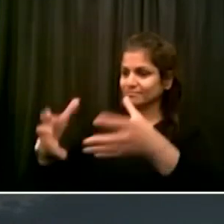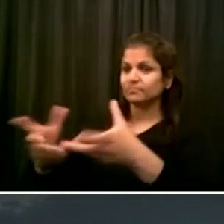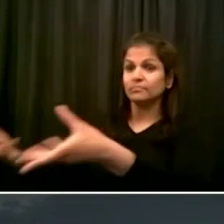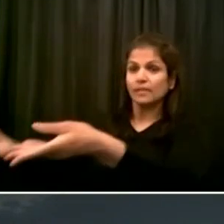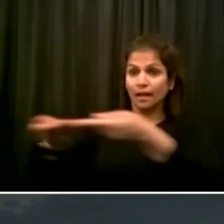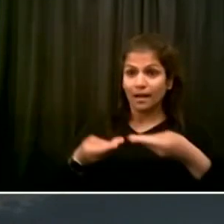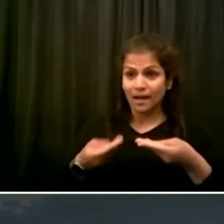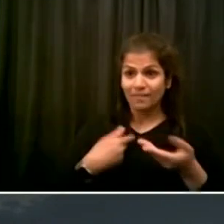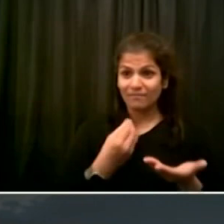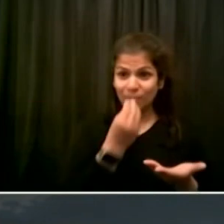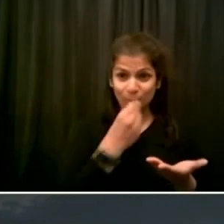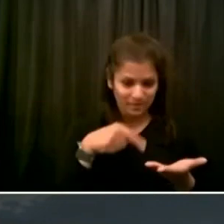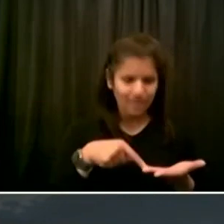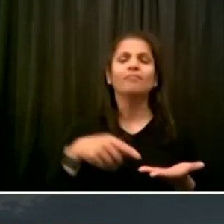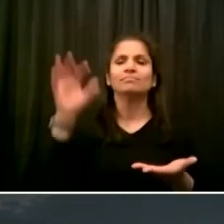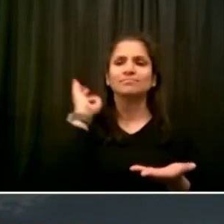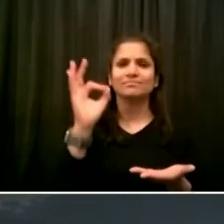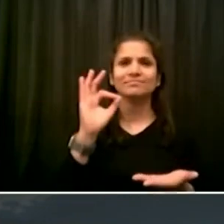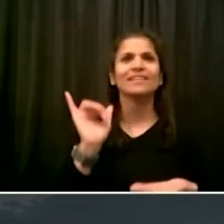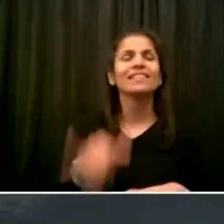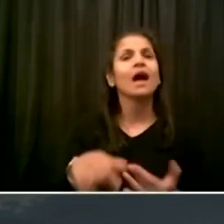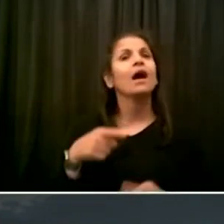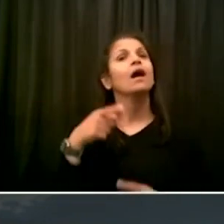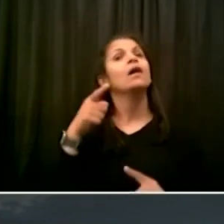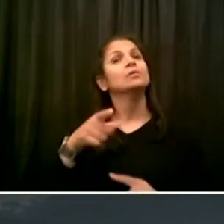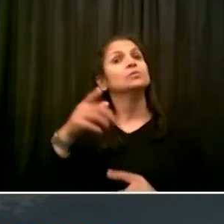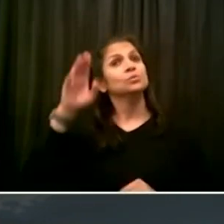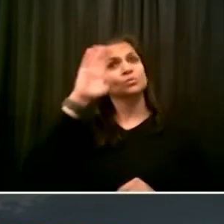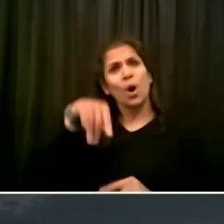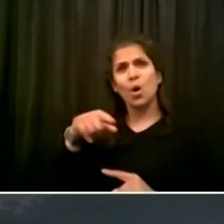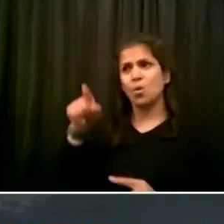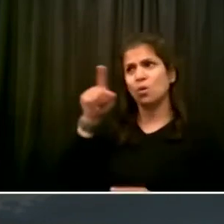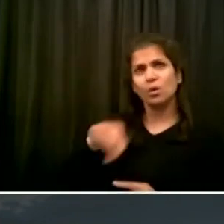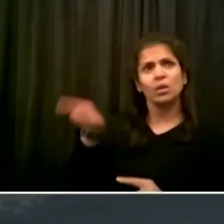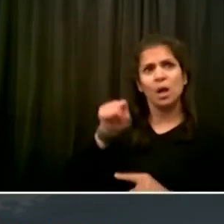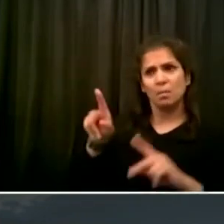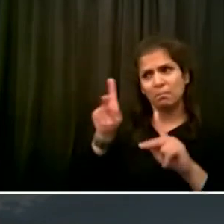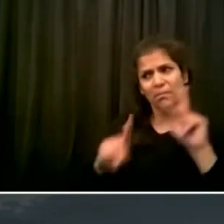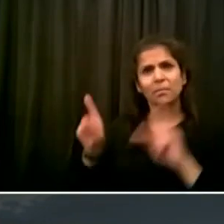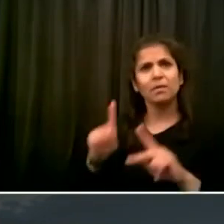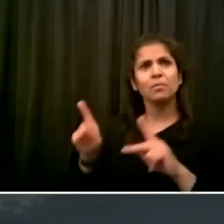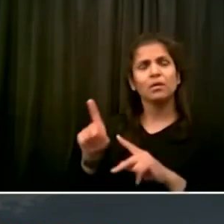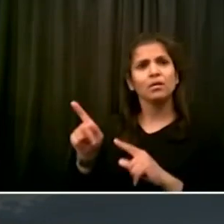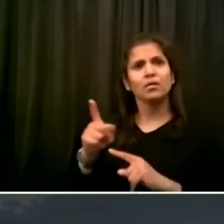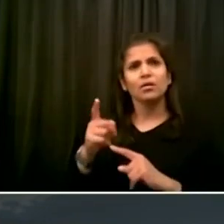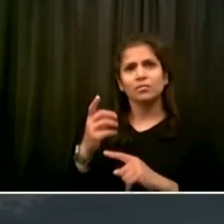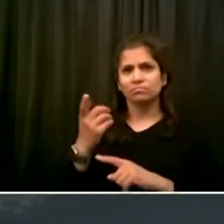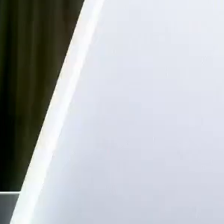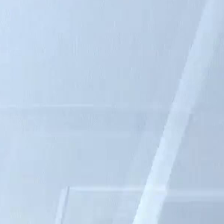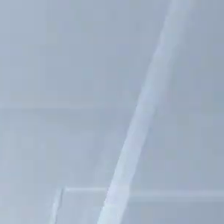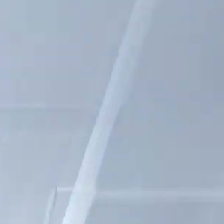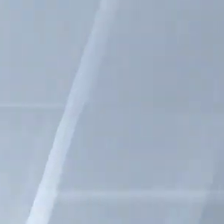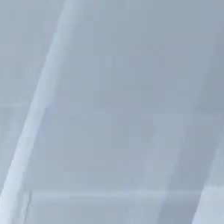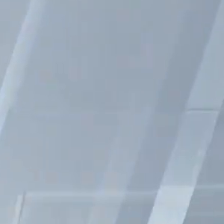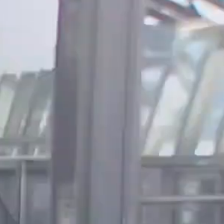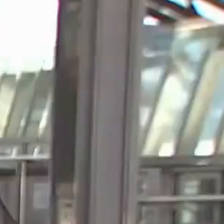grandma? If that's the answer to that is no, then we should not be working with you.